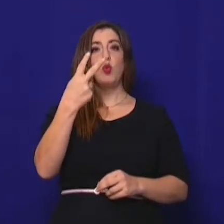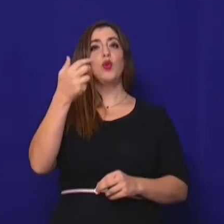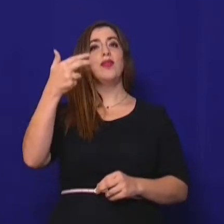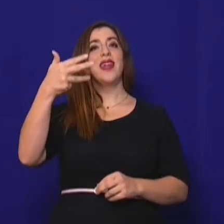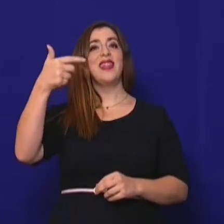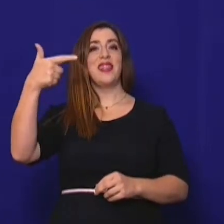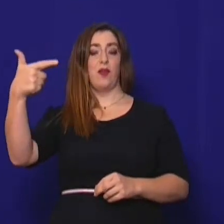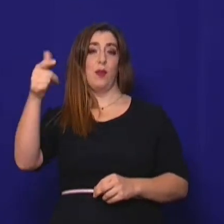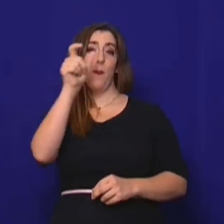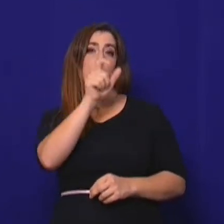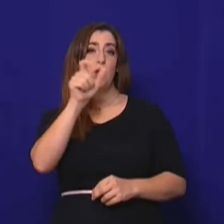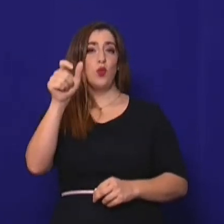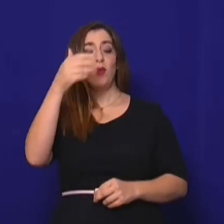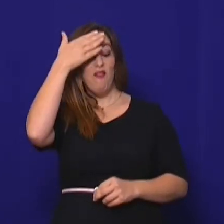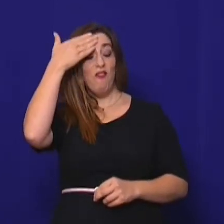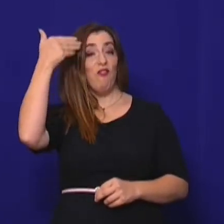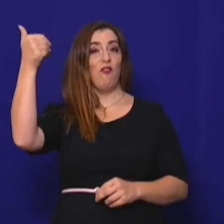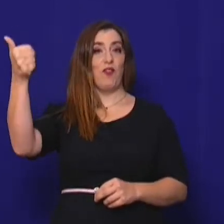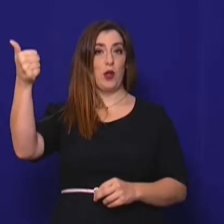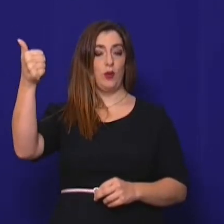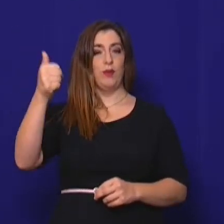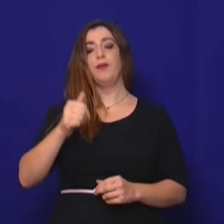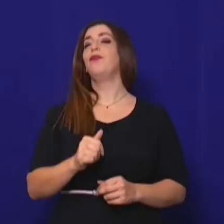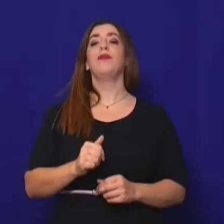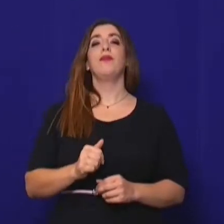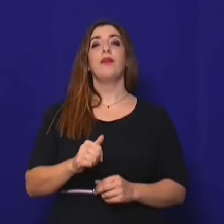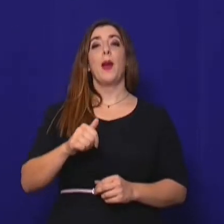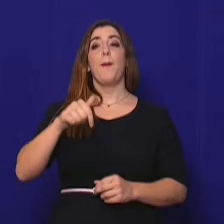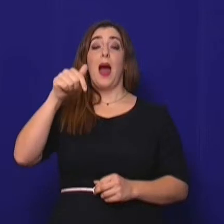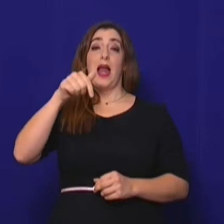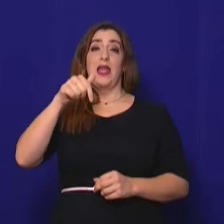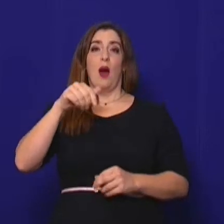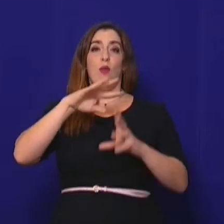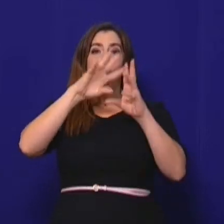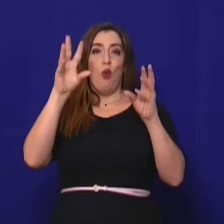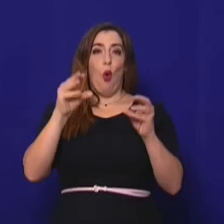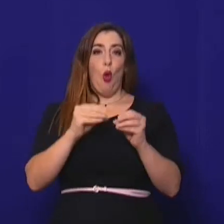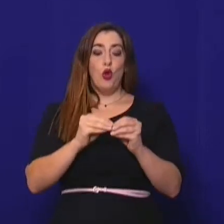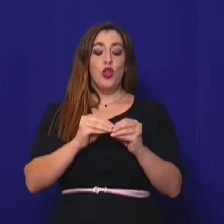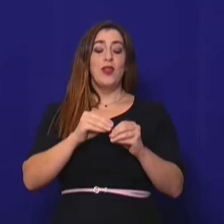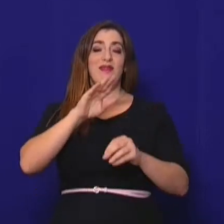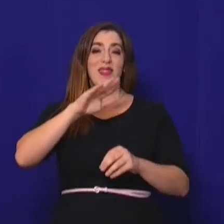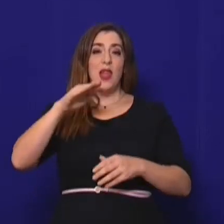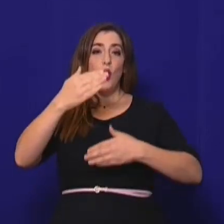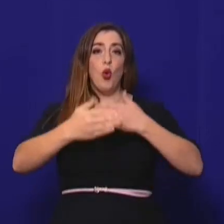7297. U t-total ta' każijiet attivi li għandna bħalissa huwa ta'